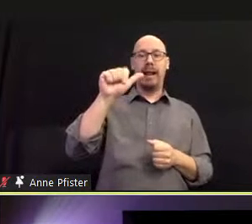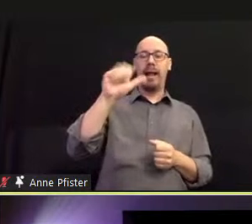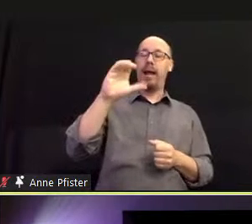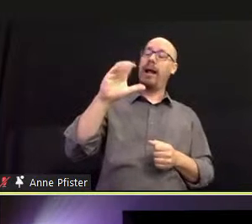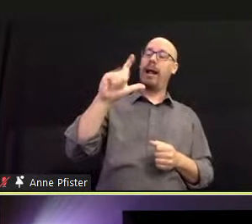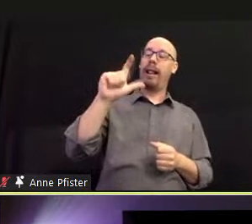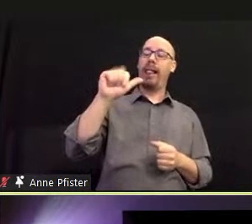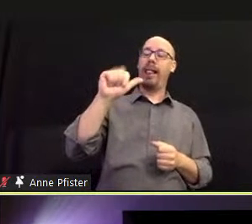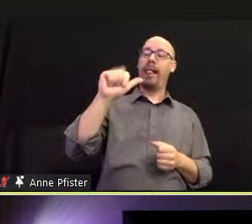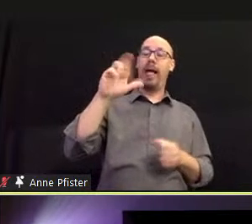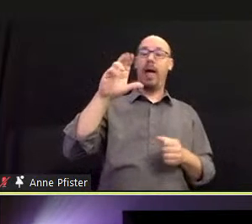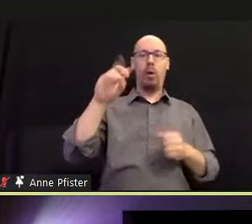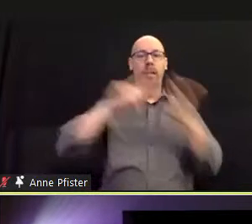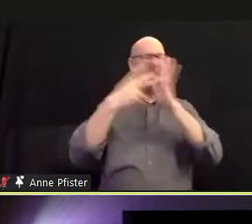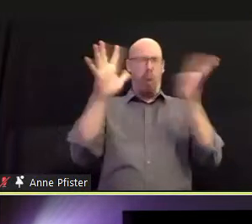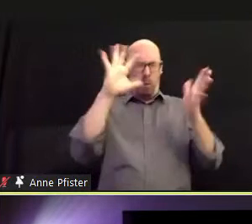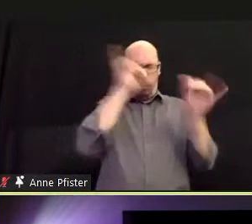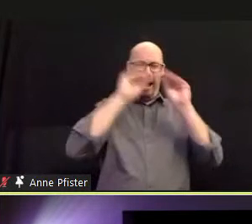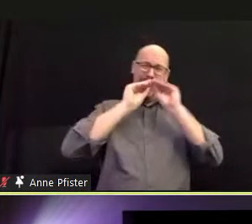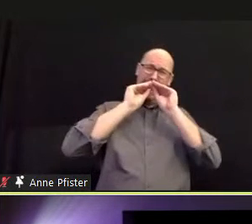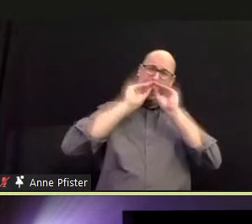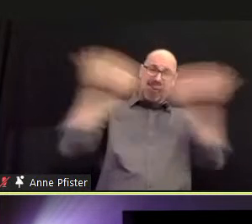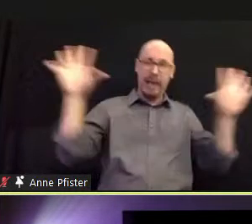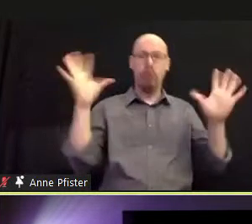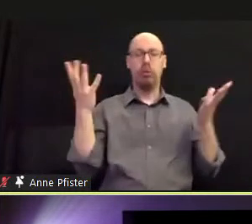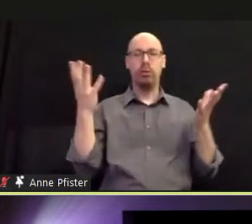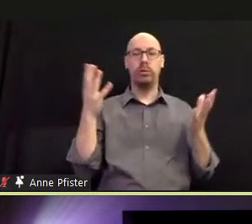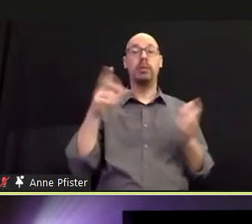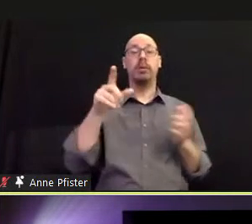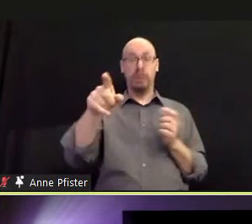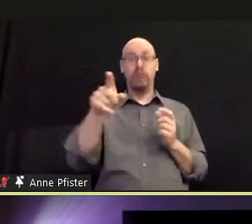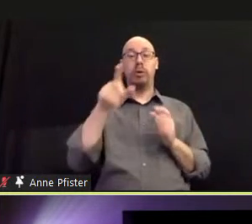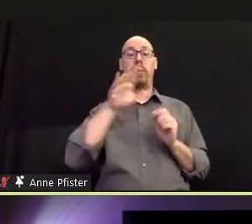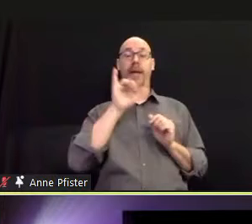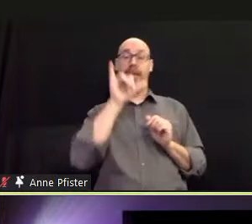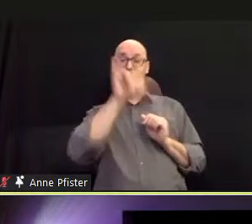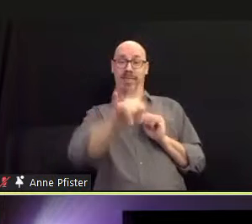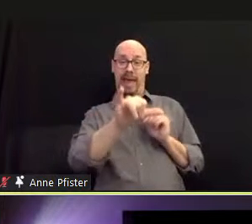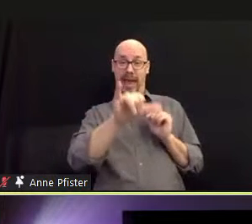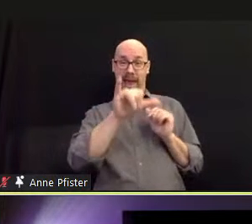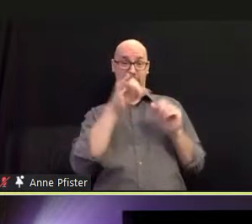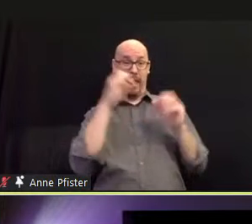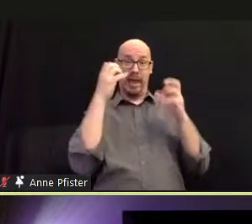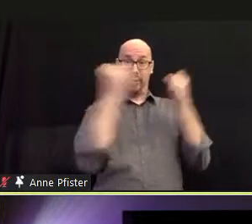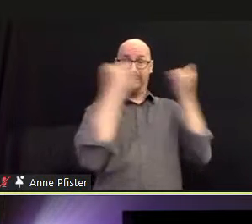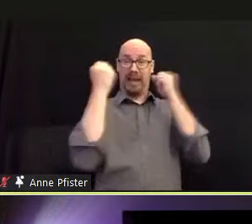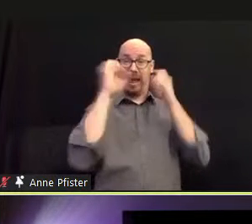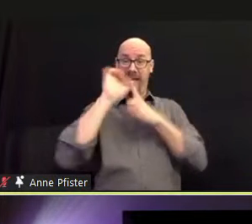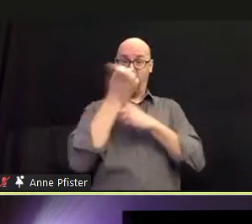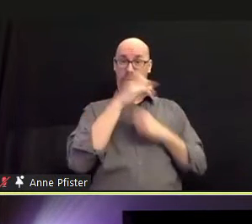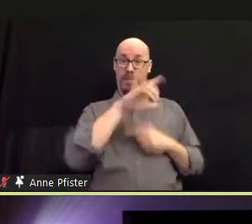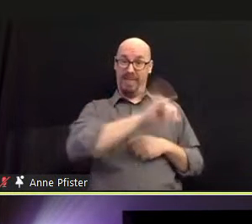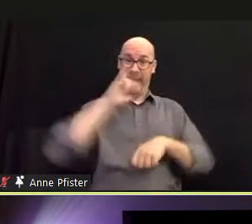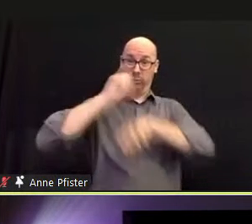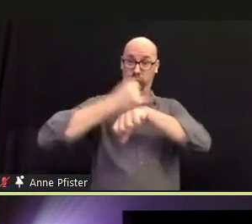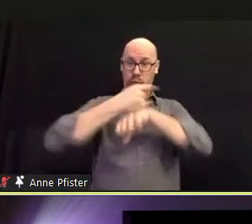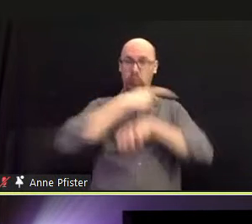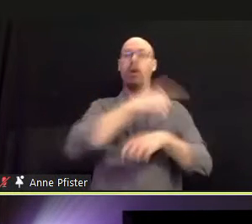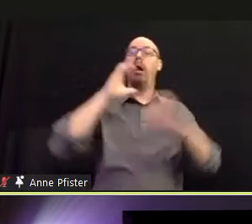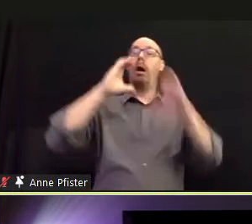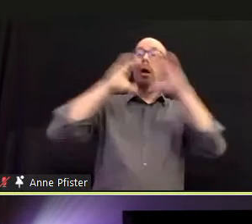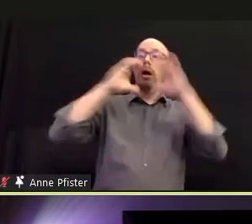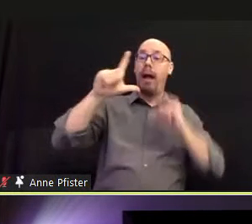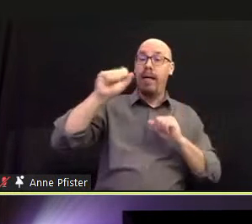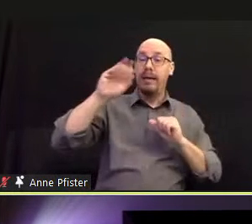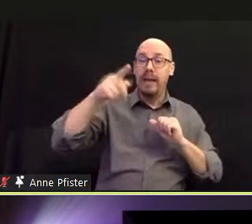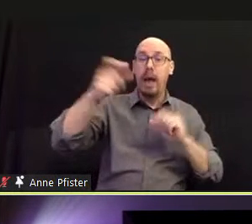clearer. In the bilingual context of IPLIAP, which again was a signing school, he learned to communicate in LSM, began to